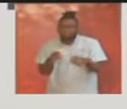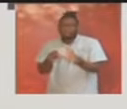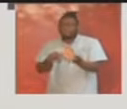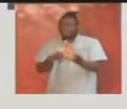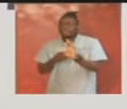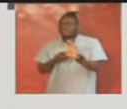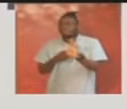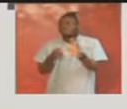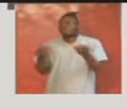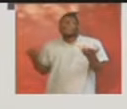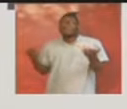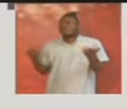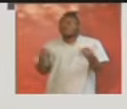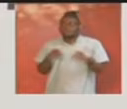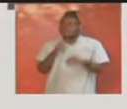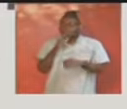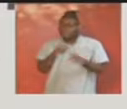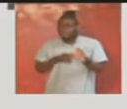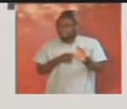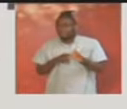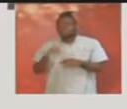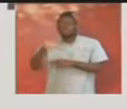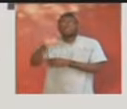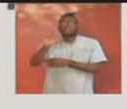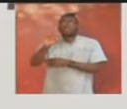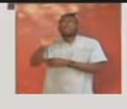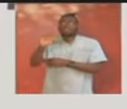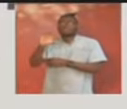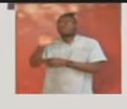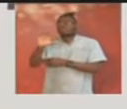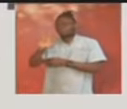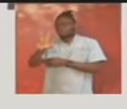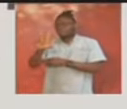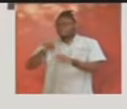2 brief questions from CNC3 of Guardian Media Limited.